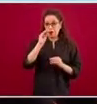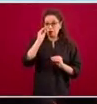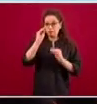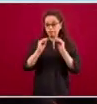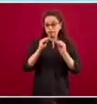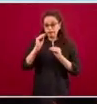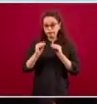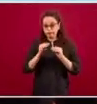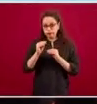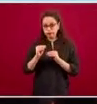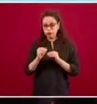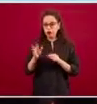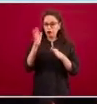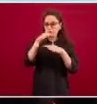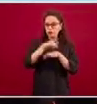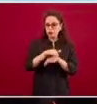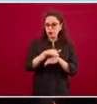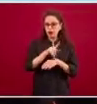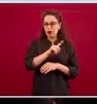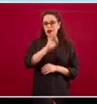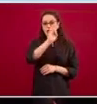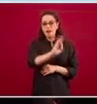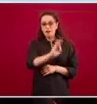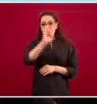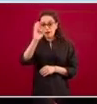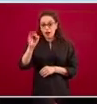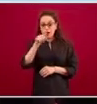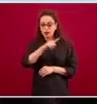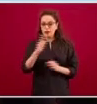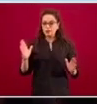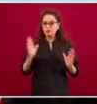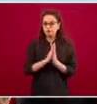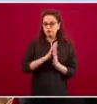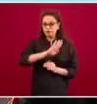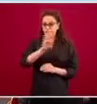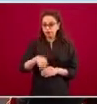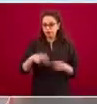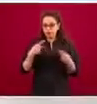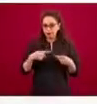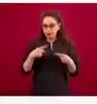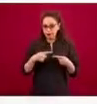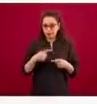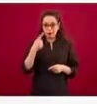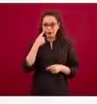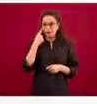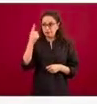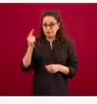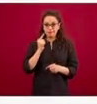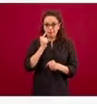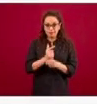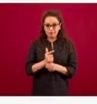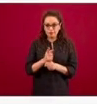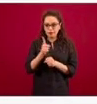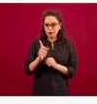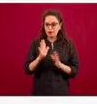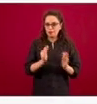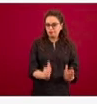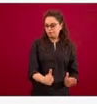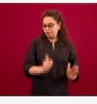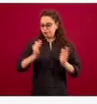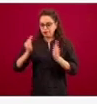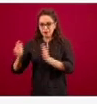we take the same information and now we represent it taking into account